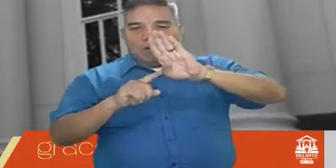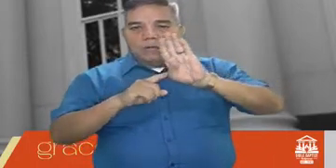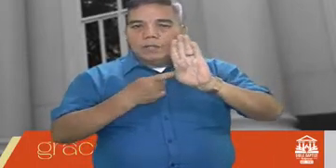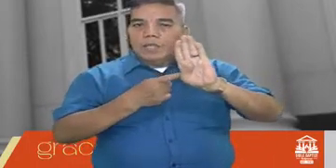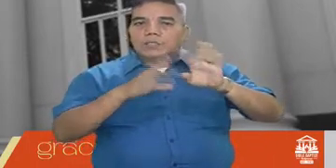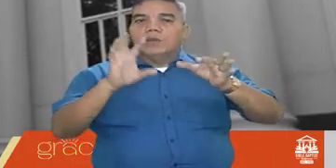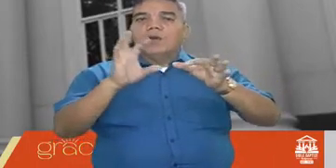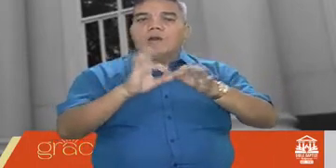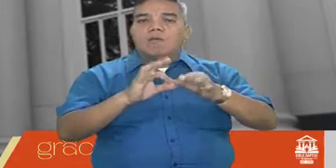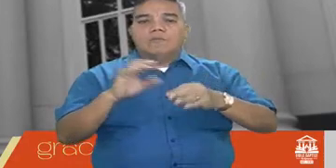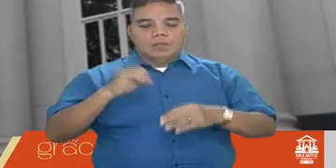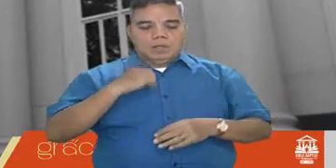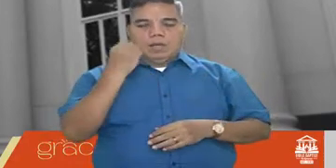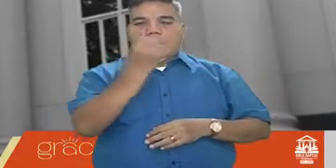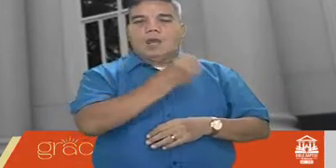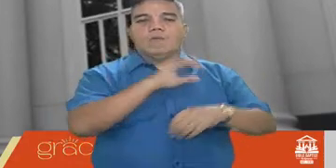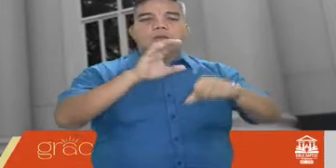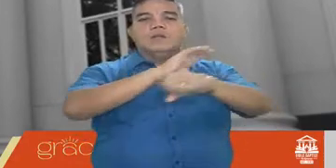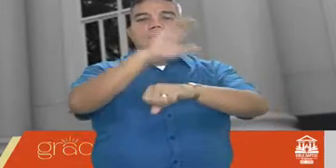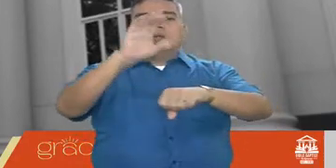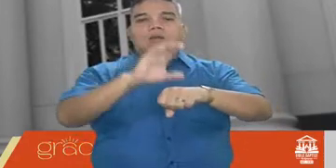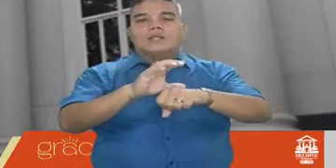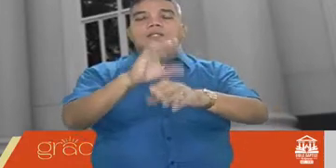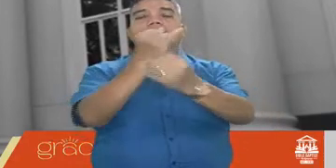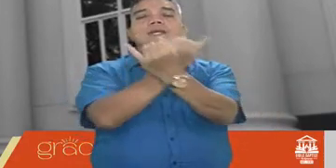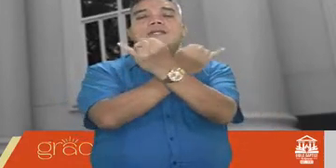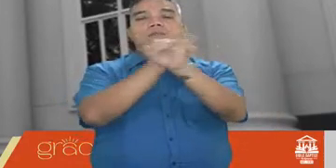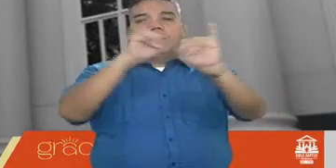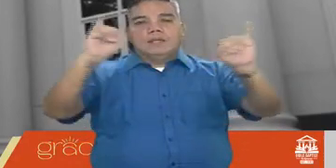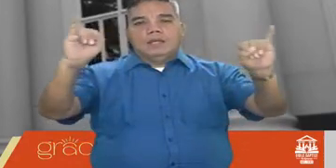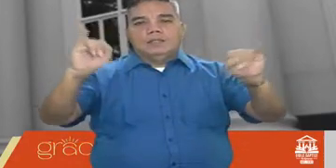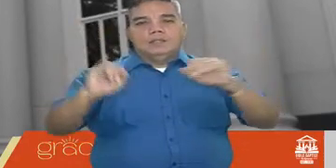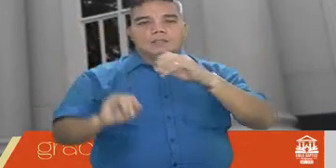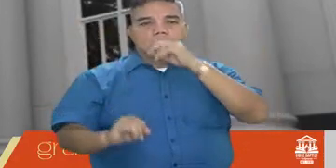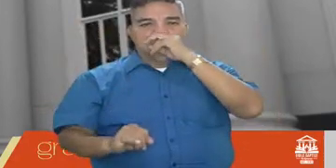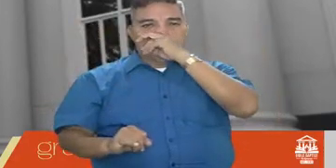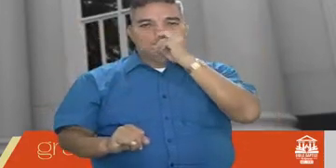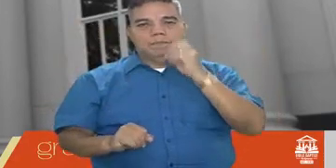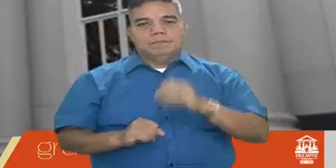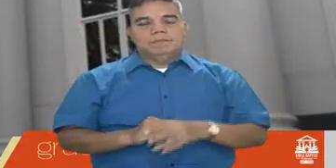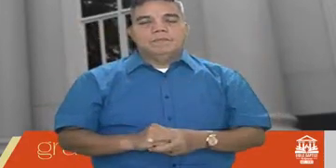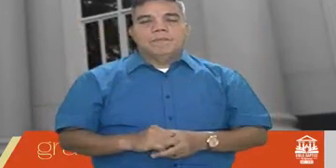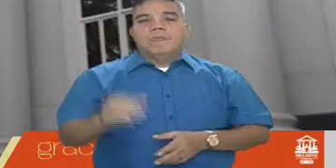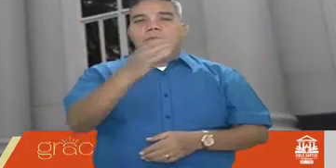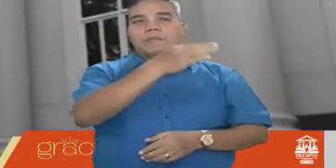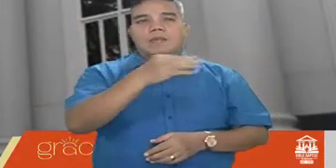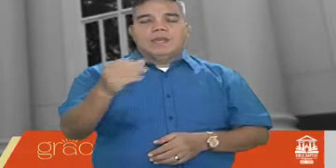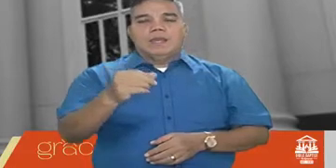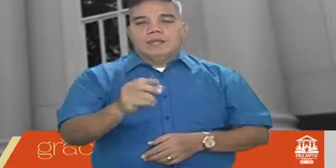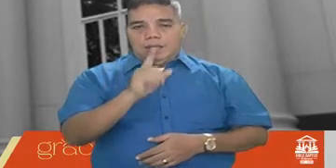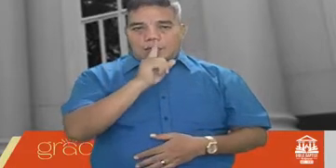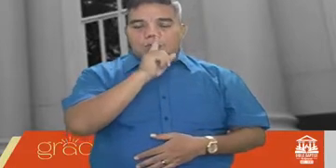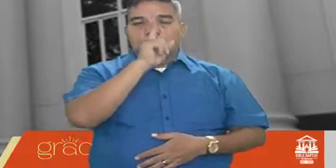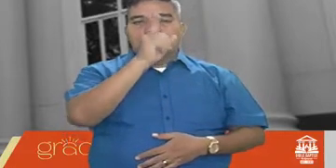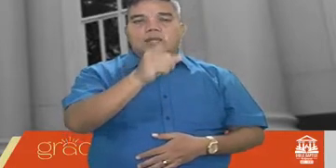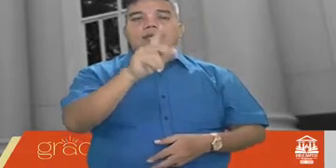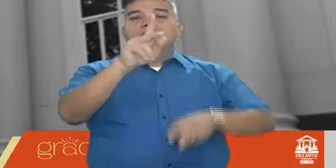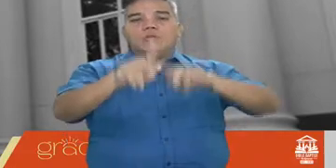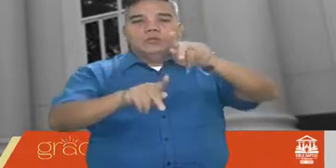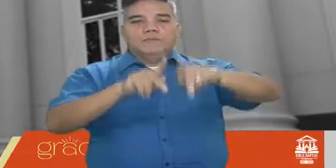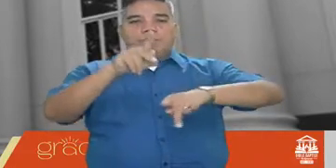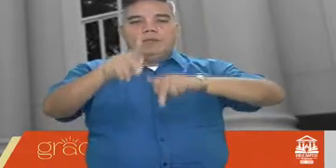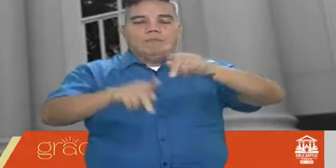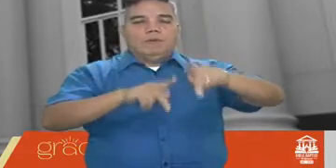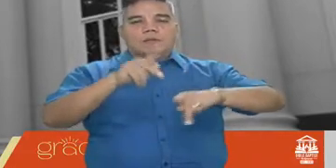foundation of our country's independence. Okay? And literally, these